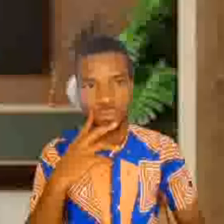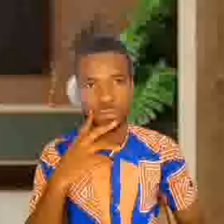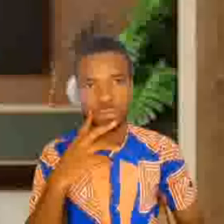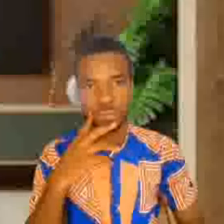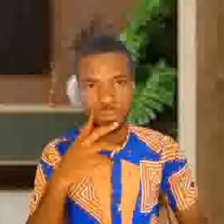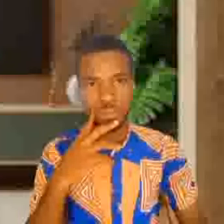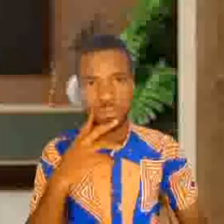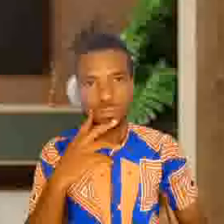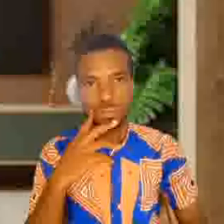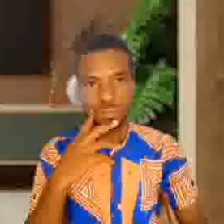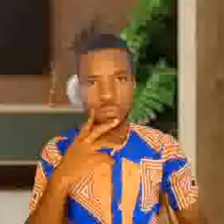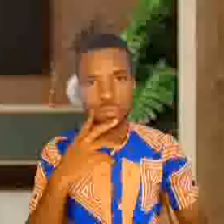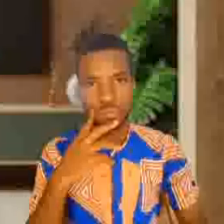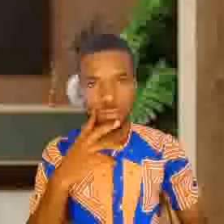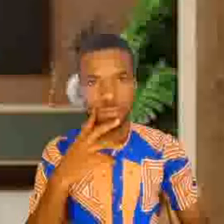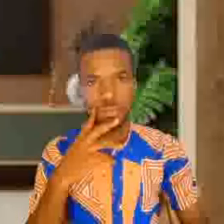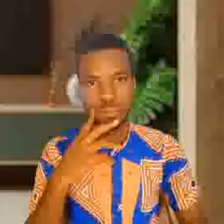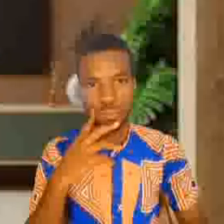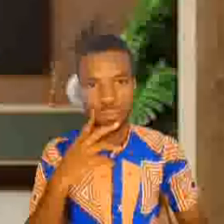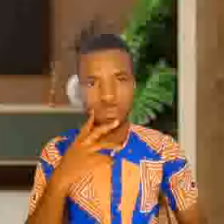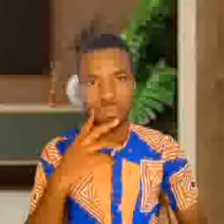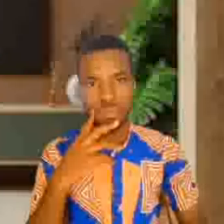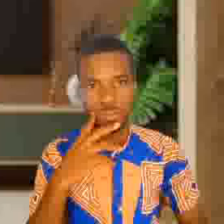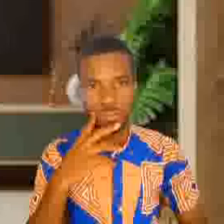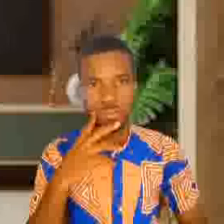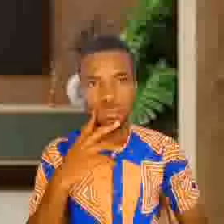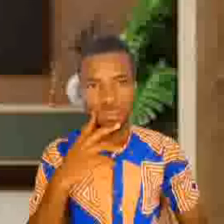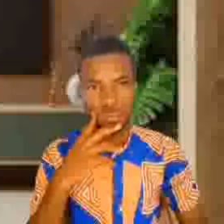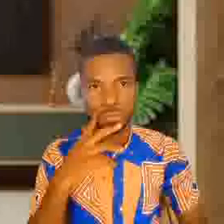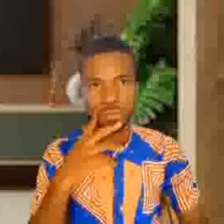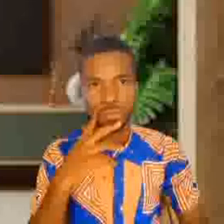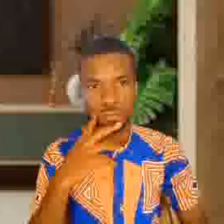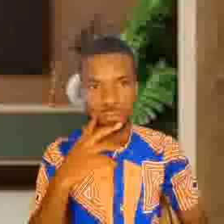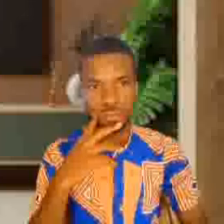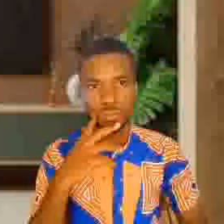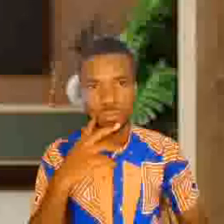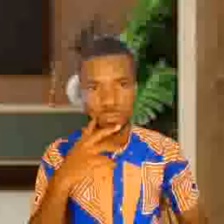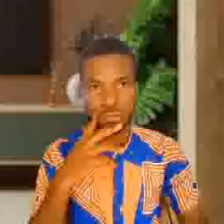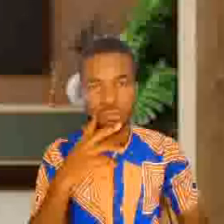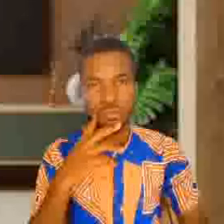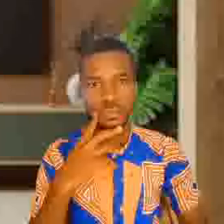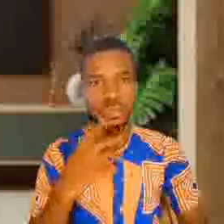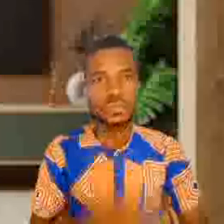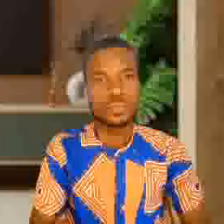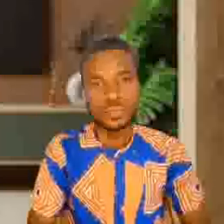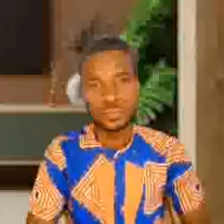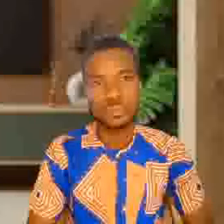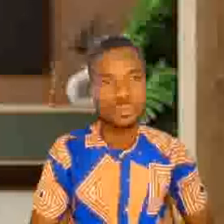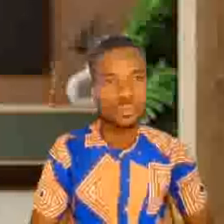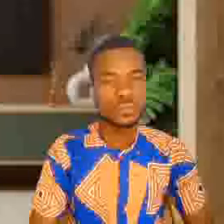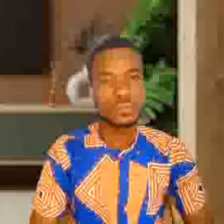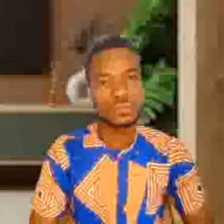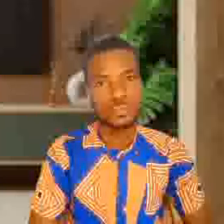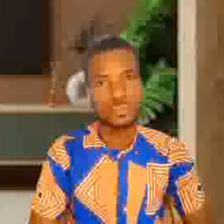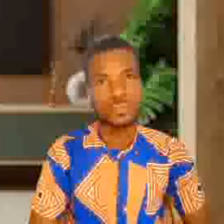You will encounter many things when you begin to do your... Prosperity can even fall upon you suddenly. And because of that prosperity, you'll be going to Port